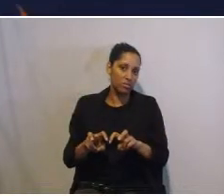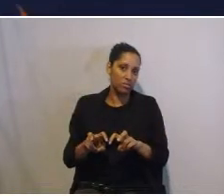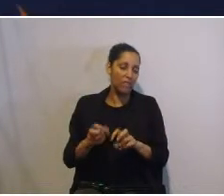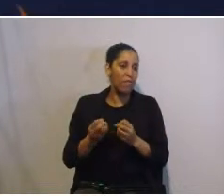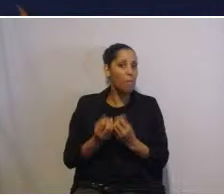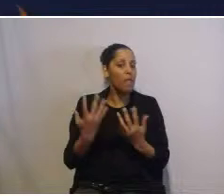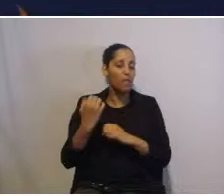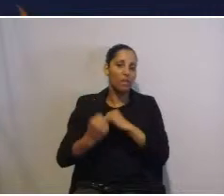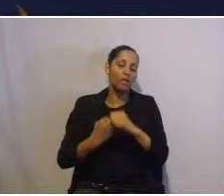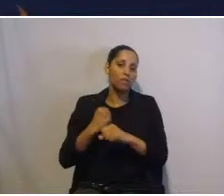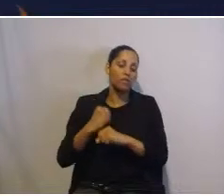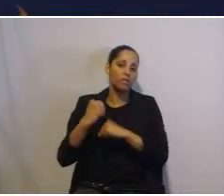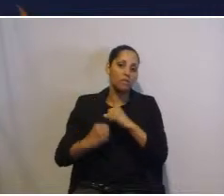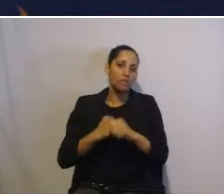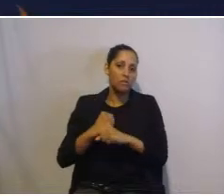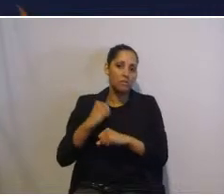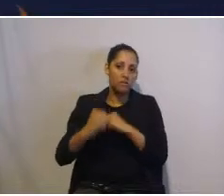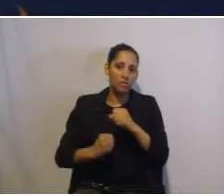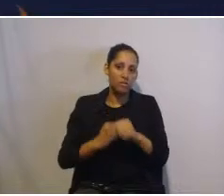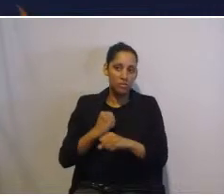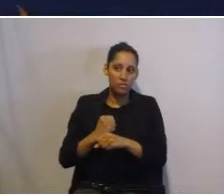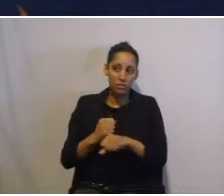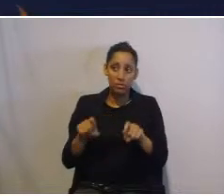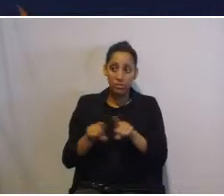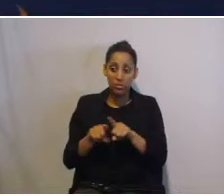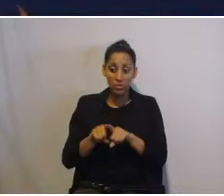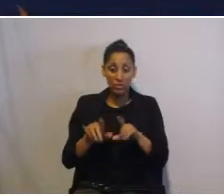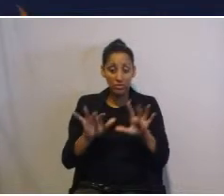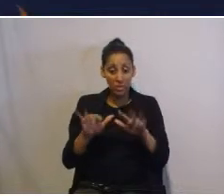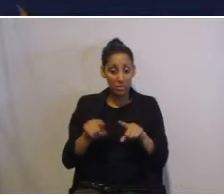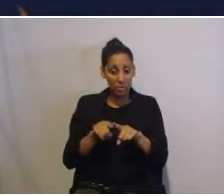years now, and people are having